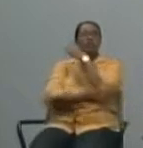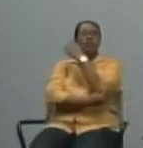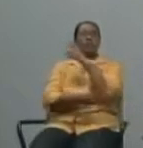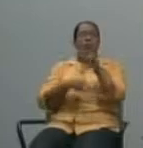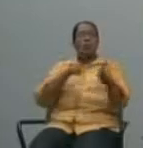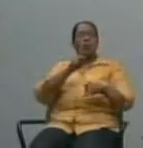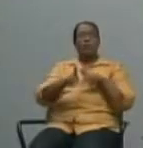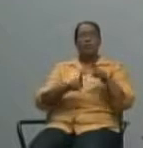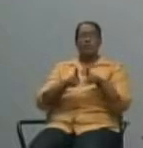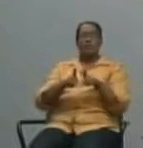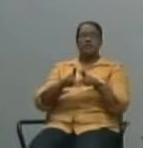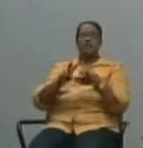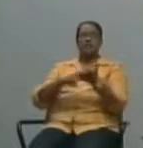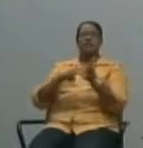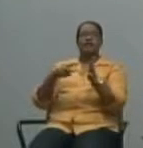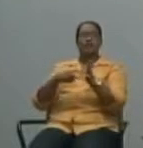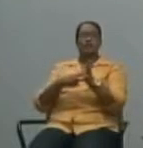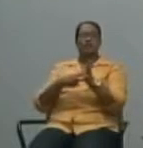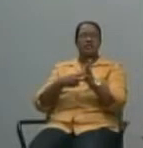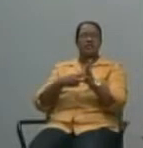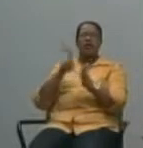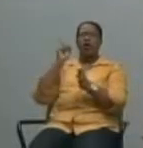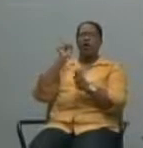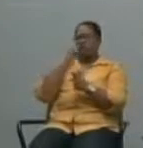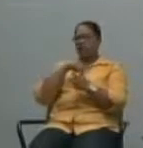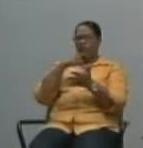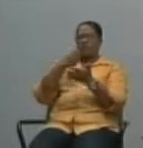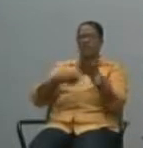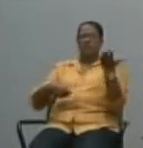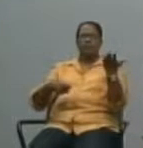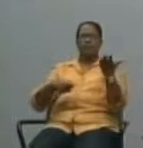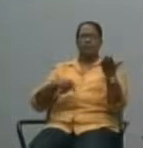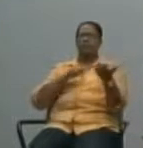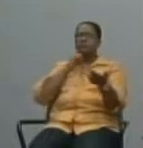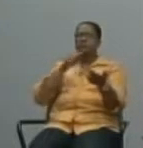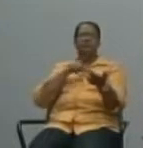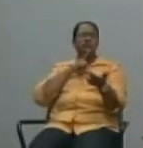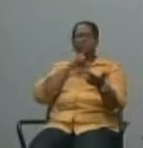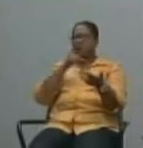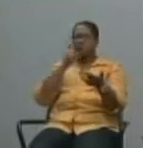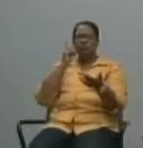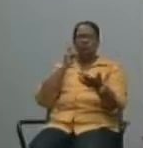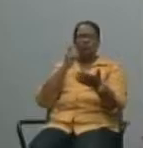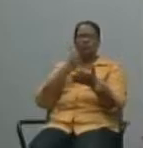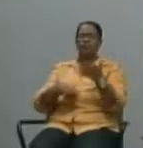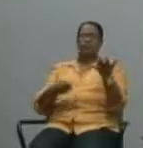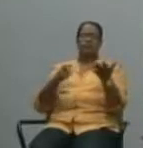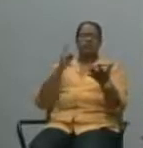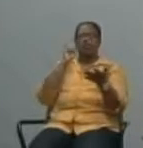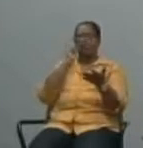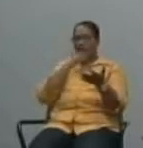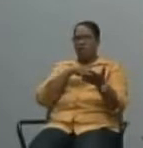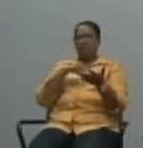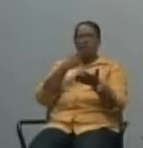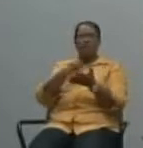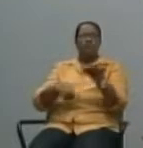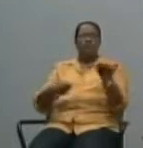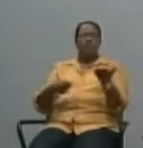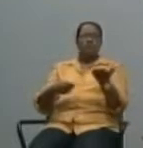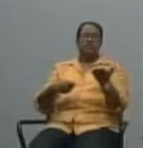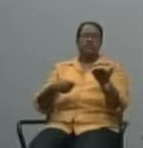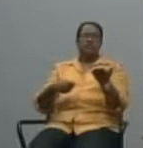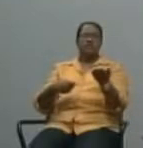meaning they were falsifying prices and values. They were engaging themselves in any kind